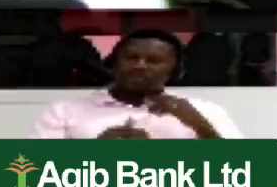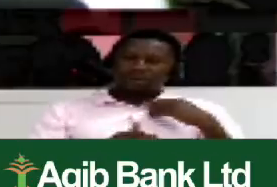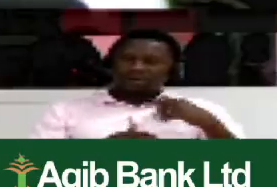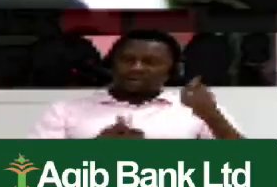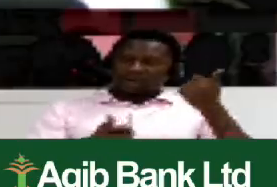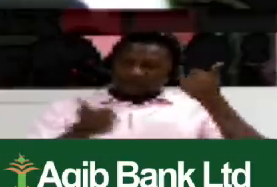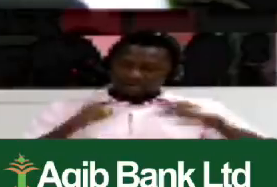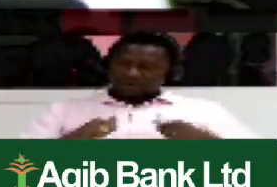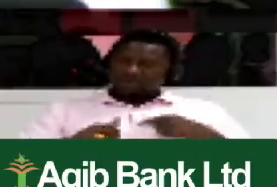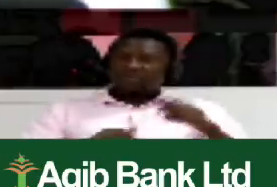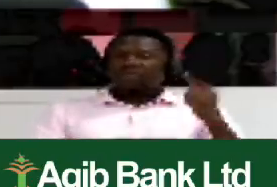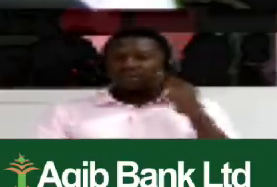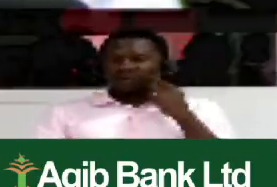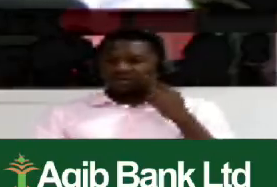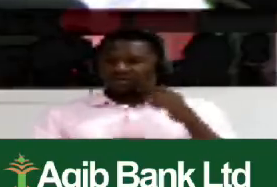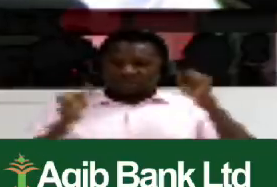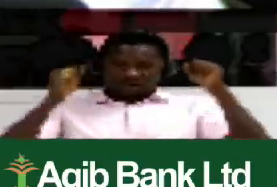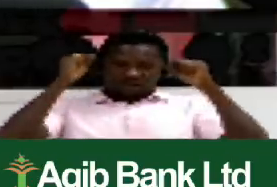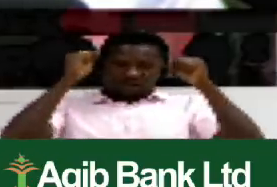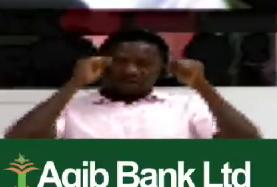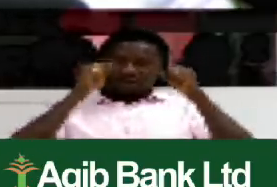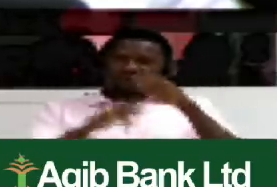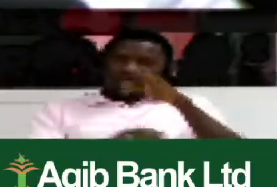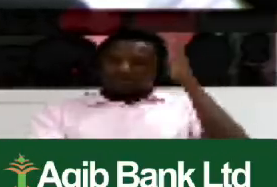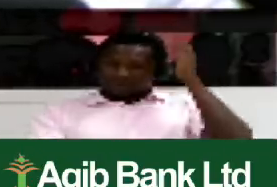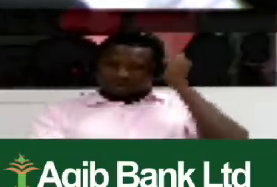demonstration. Do you understand? That's okay.